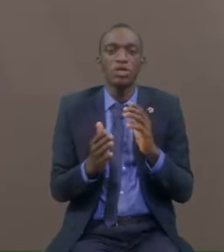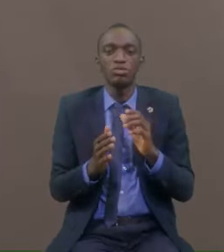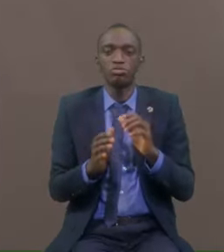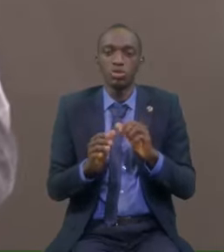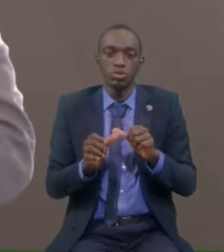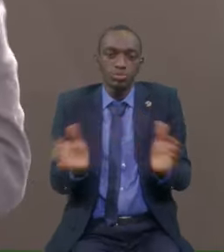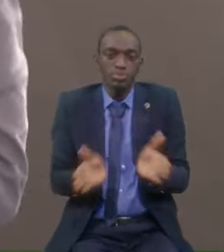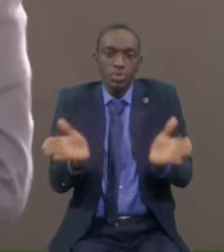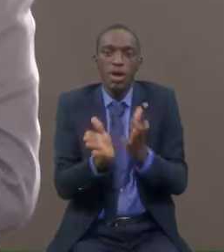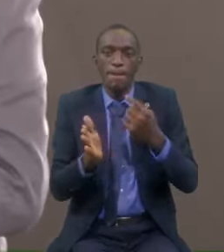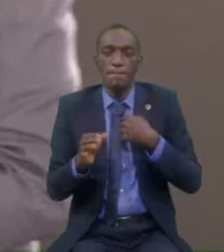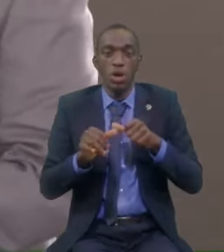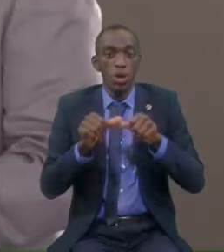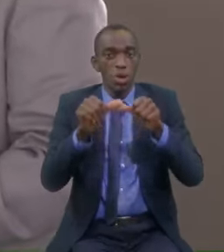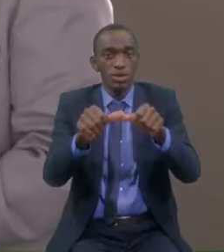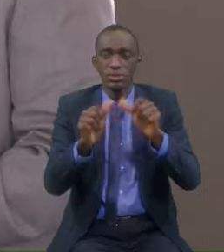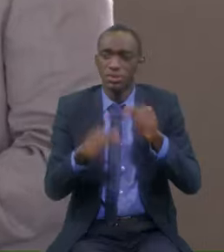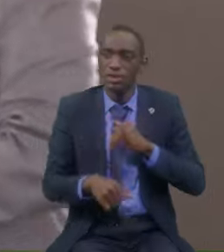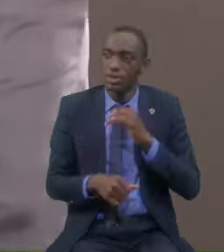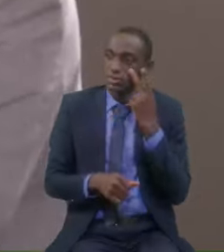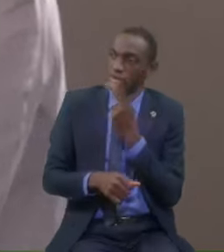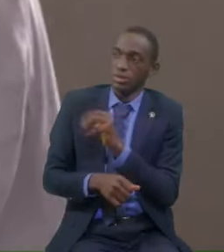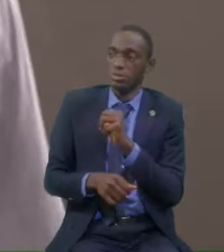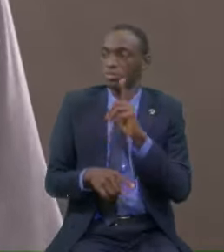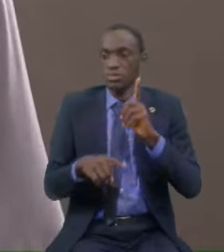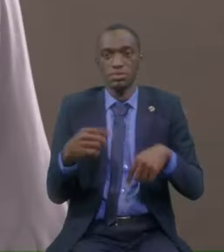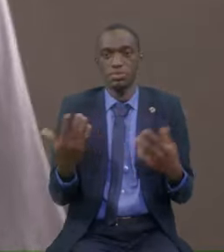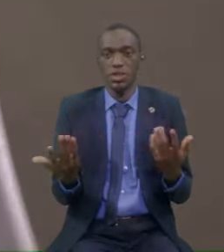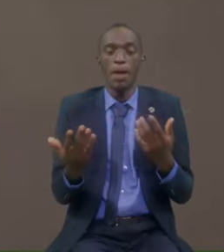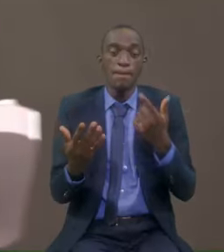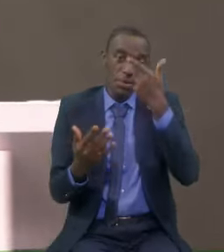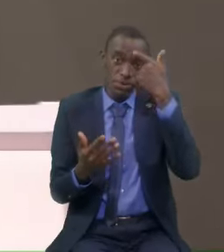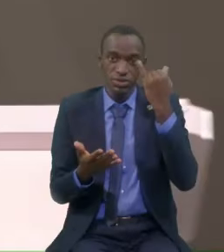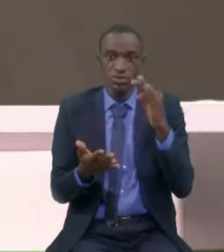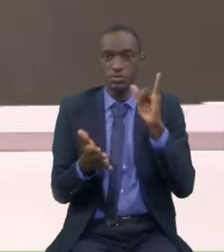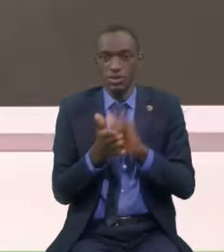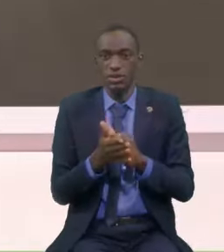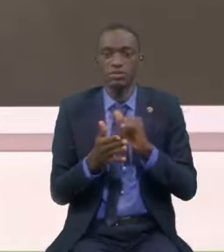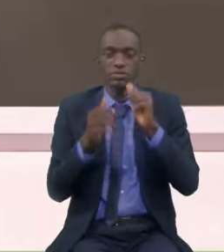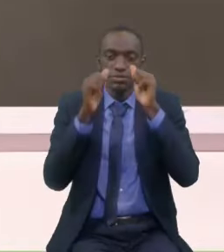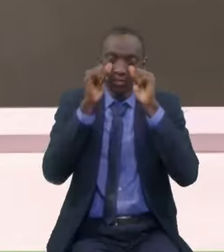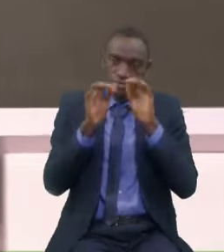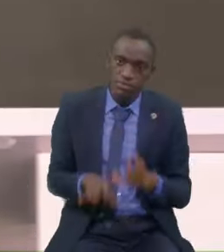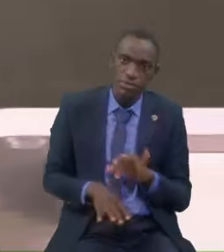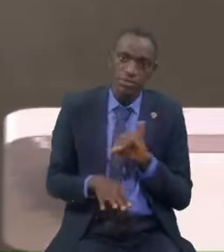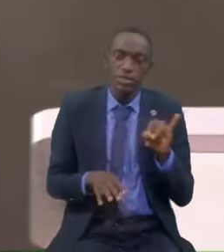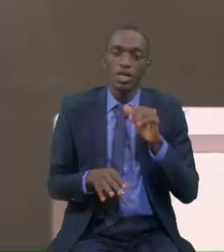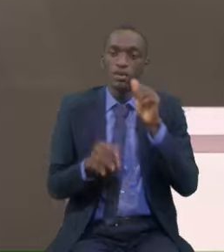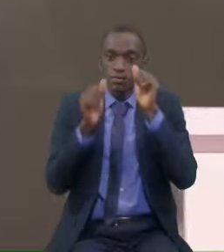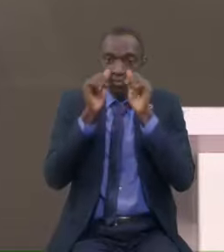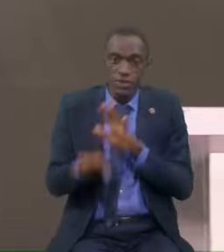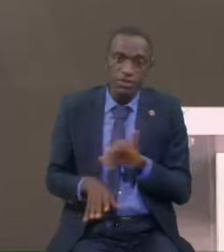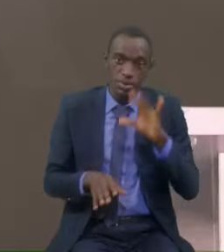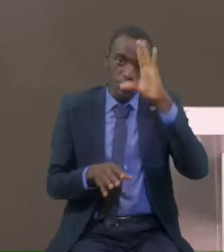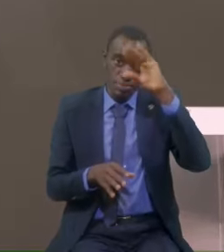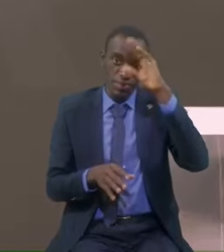can't see them because of that is fainting. A fainting man then is